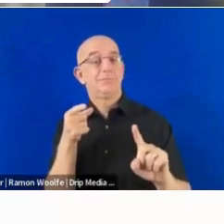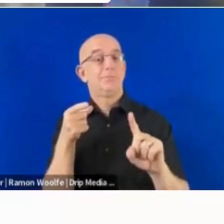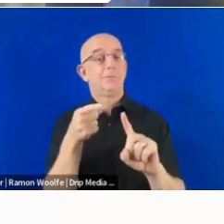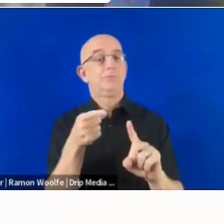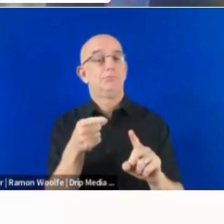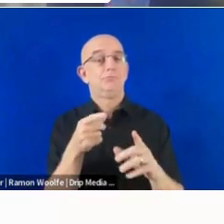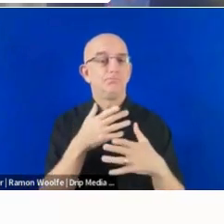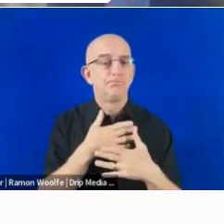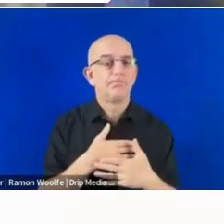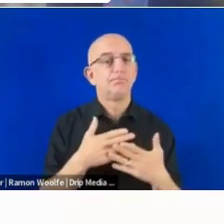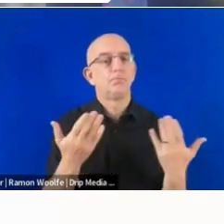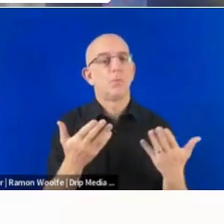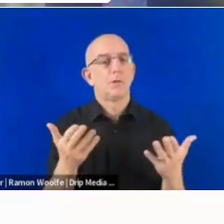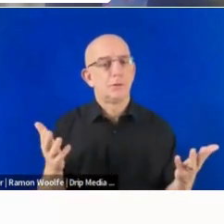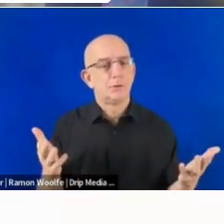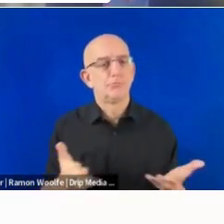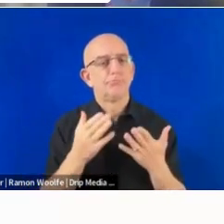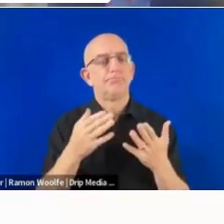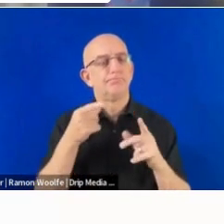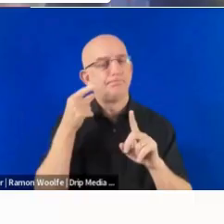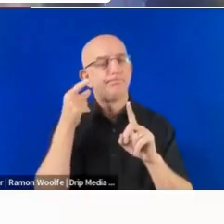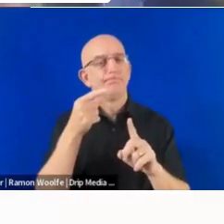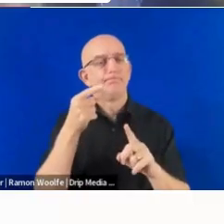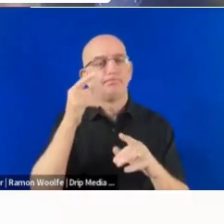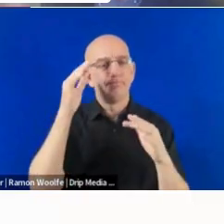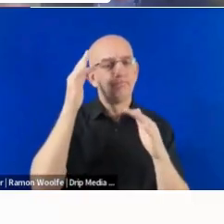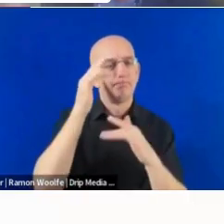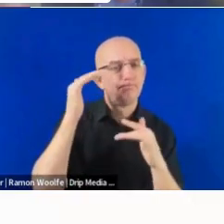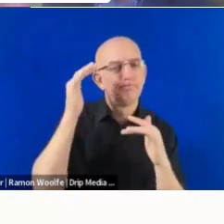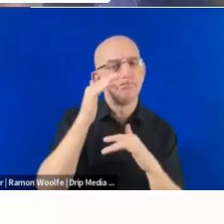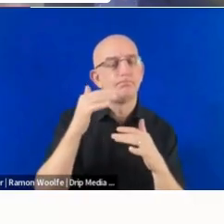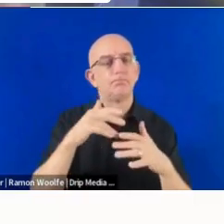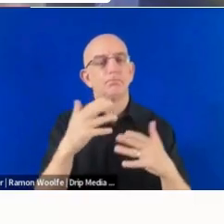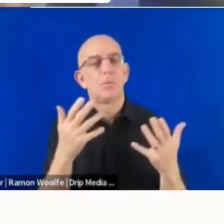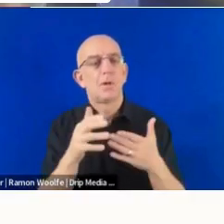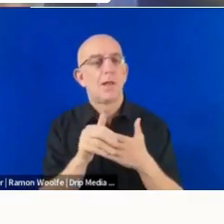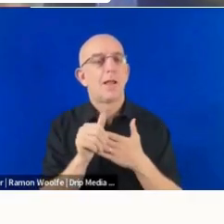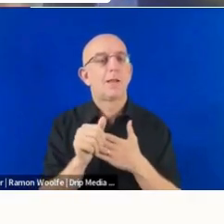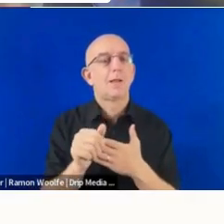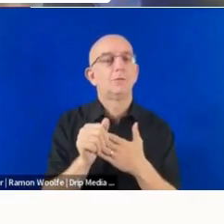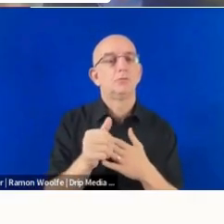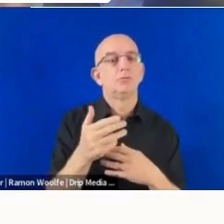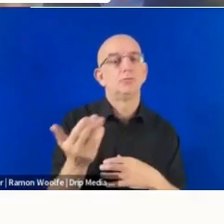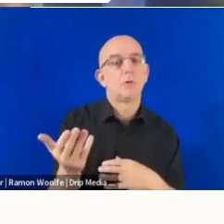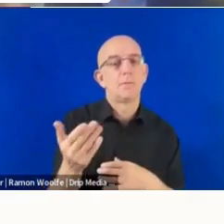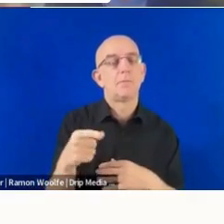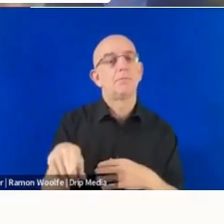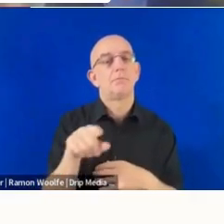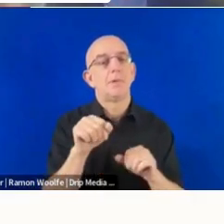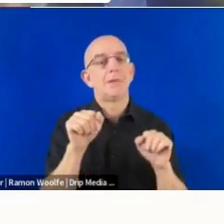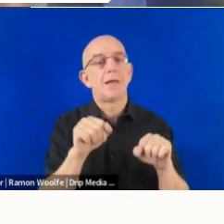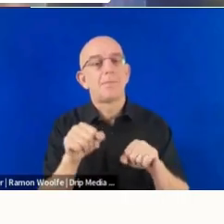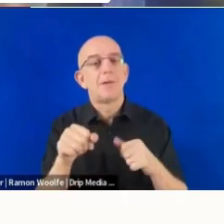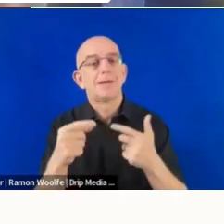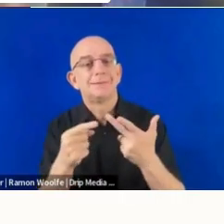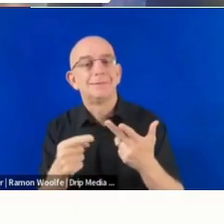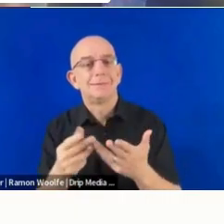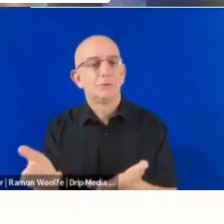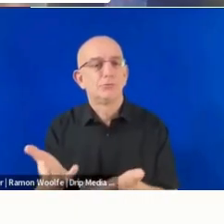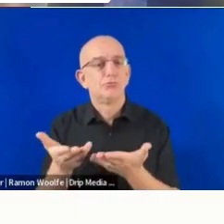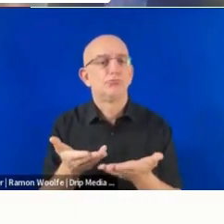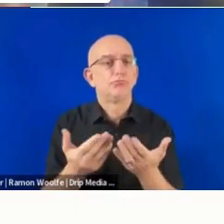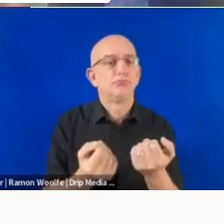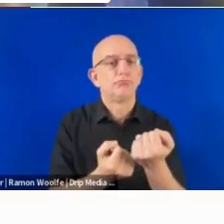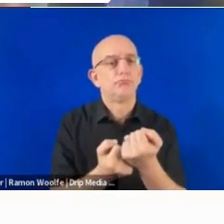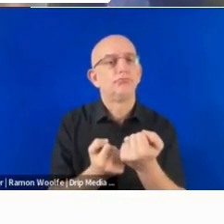actually to promote critical thinking and leadership and build capacity at national and sub-national levels. All this